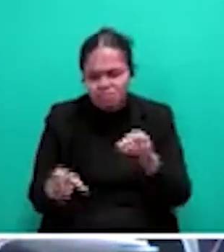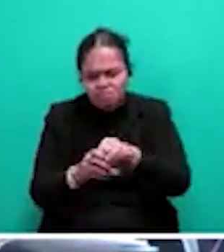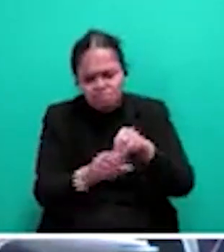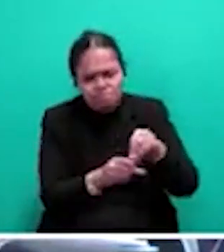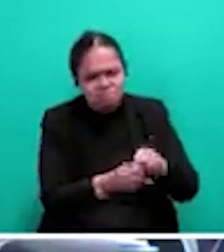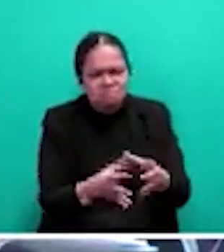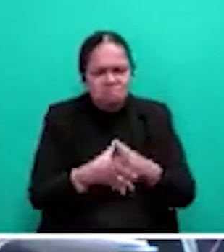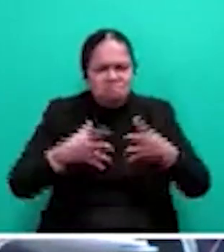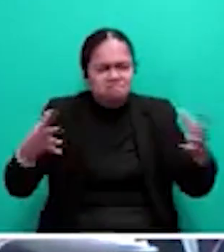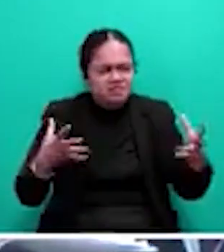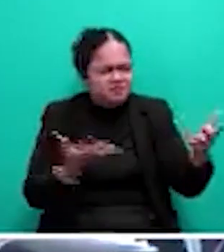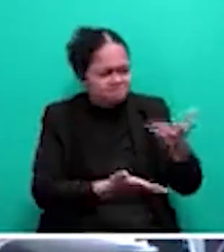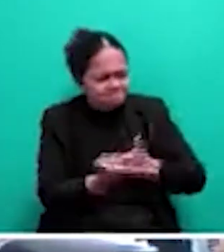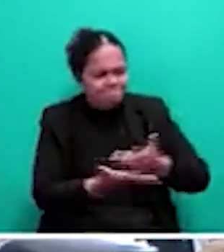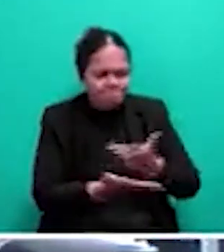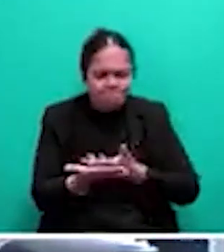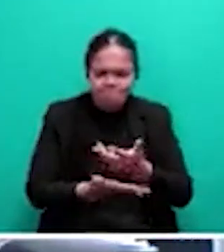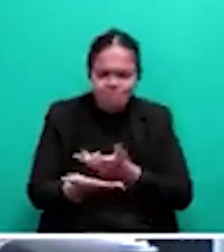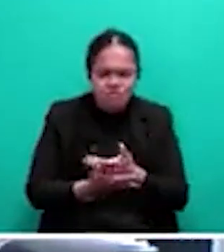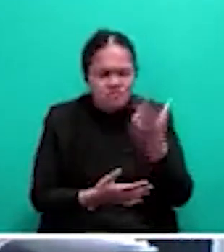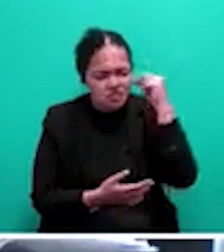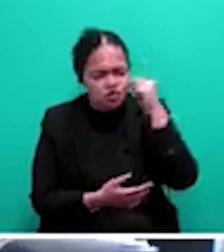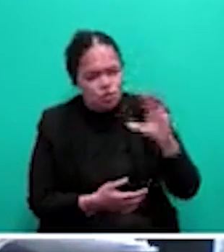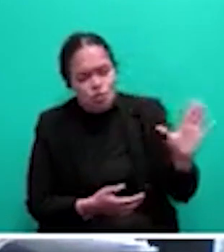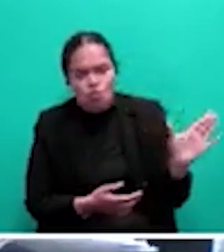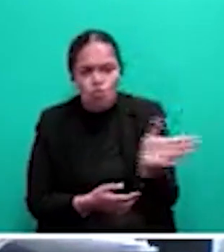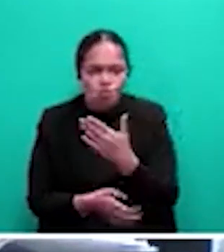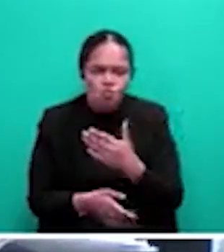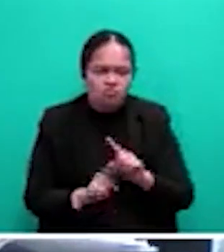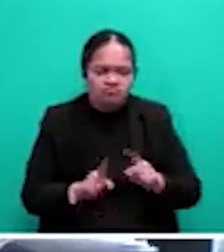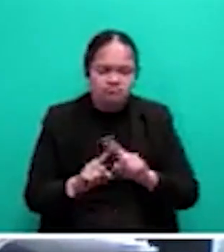consultations with Fijians from all walks of life.